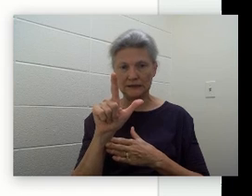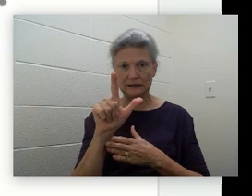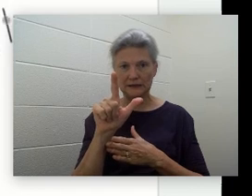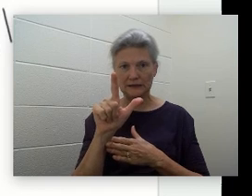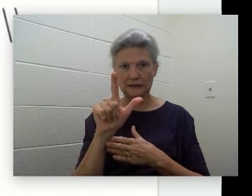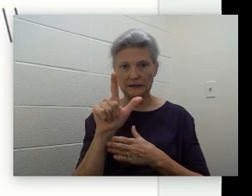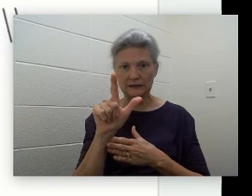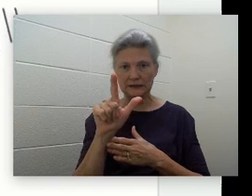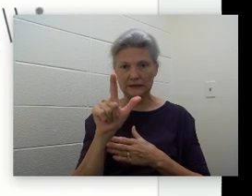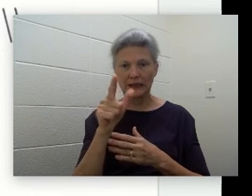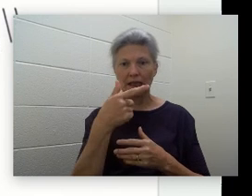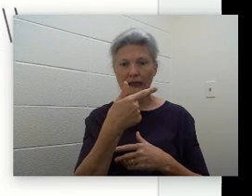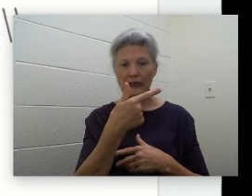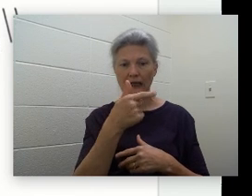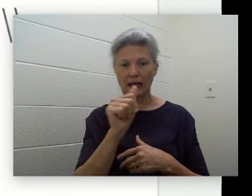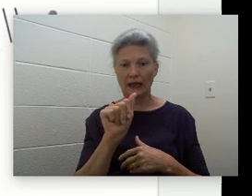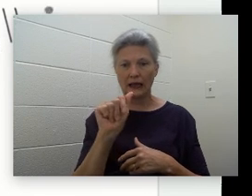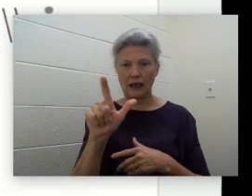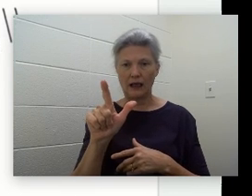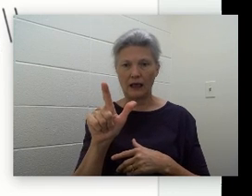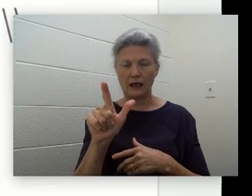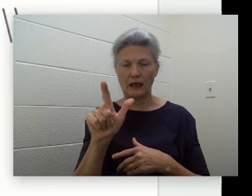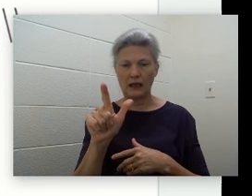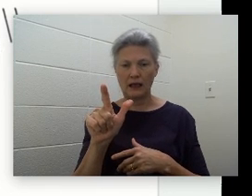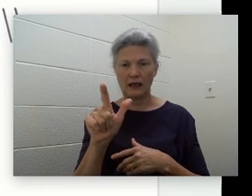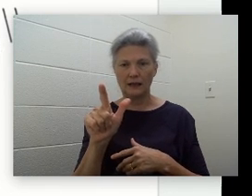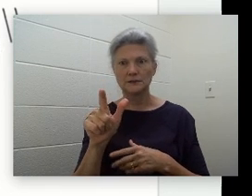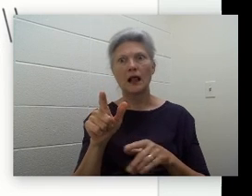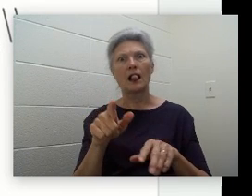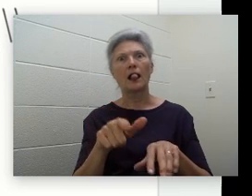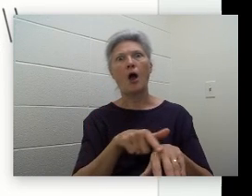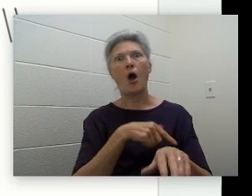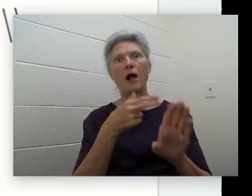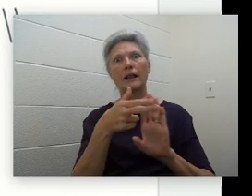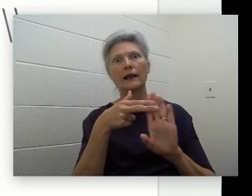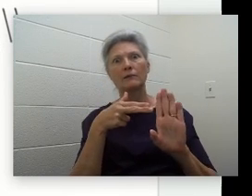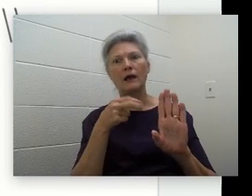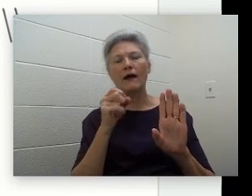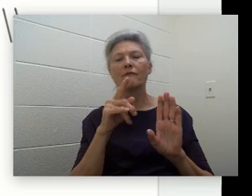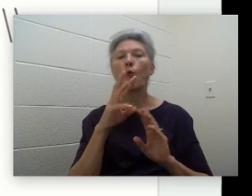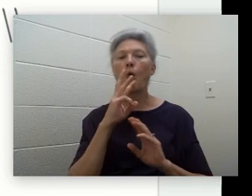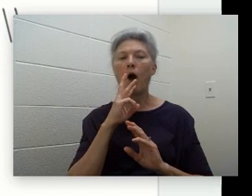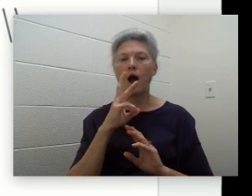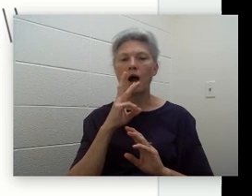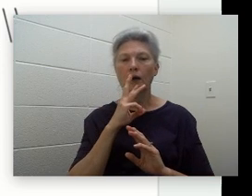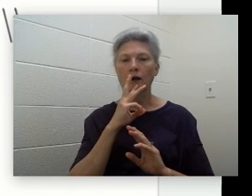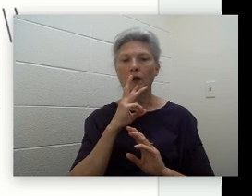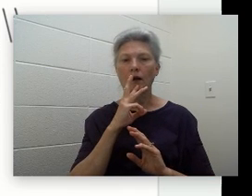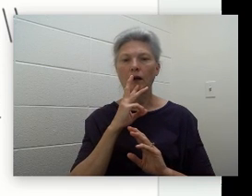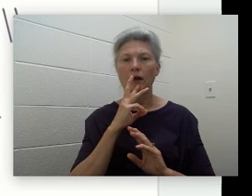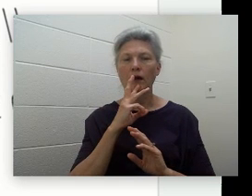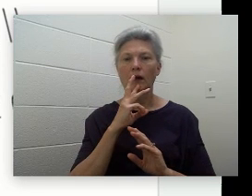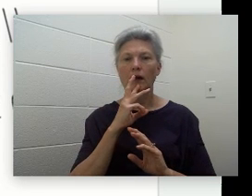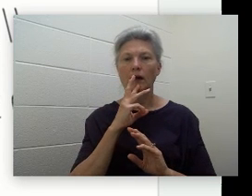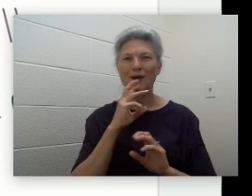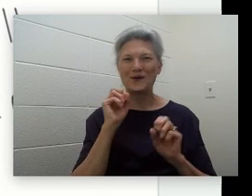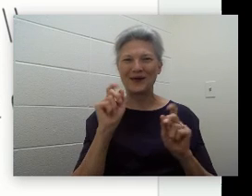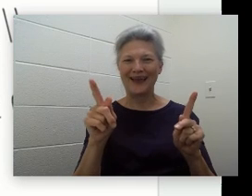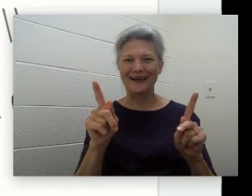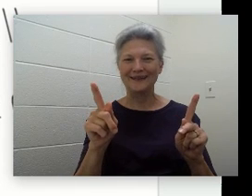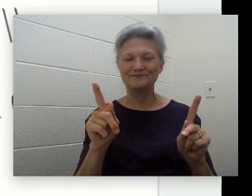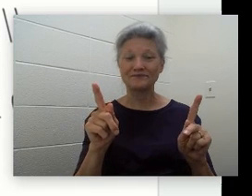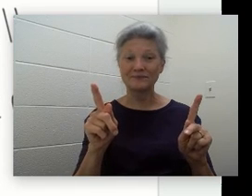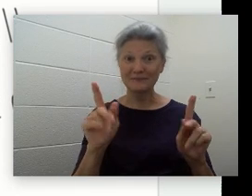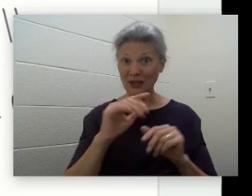gallons. This is a long one, of water. All right, you